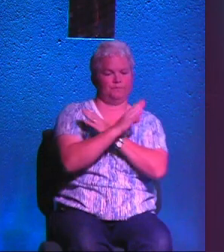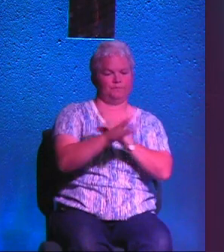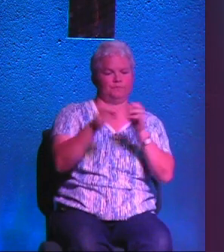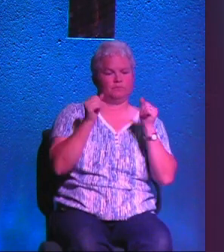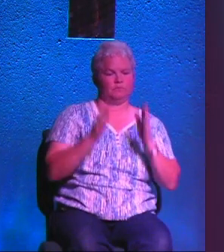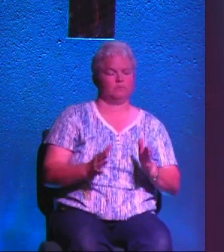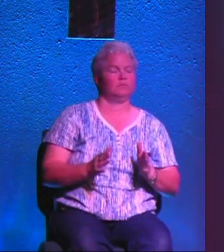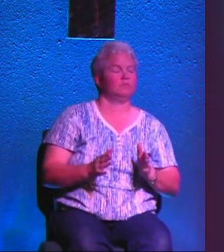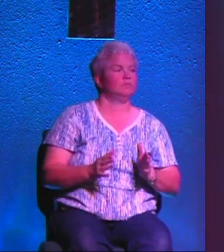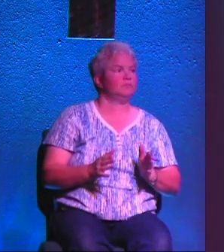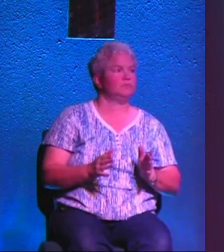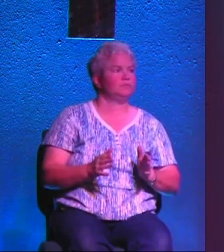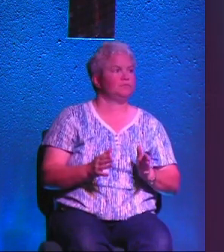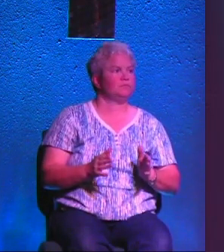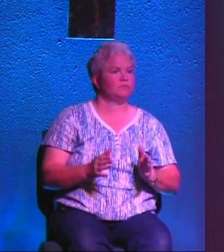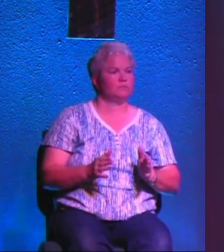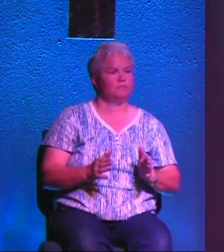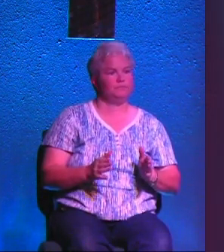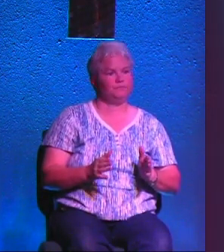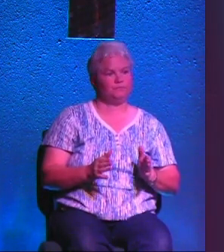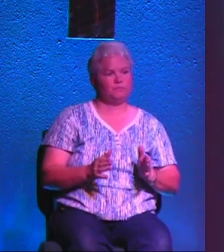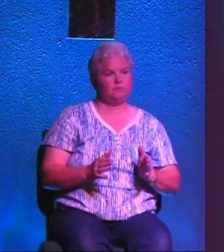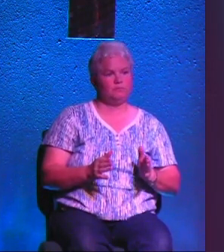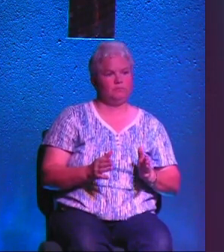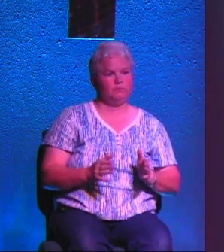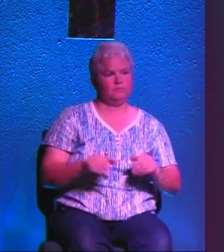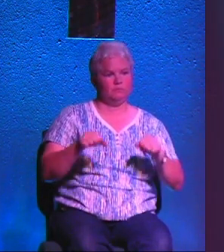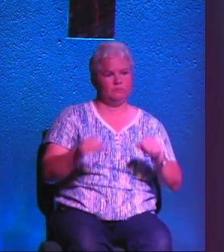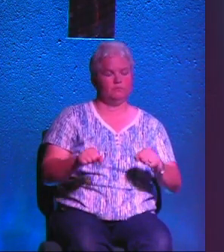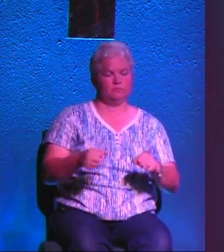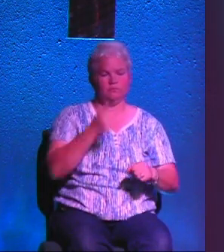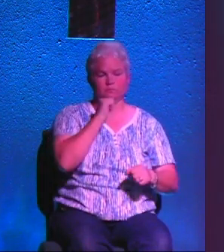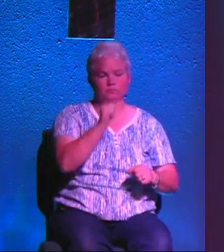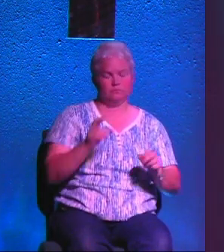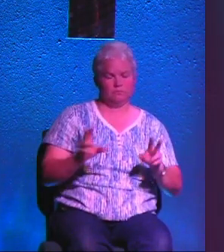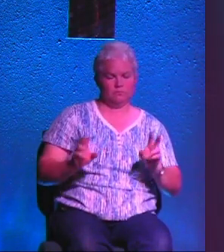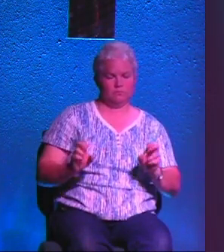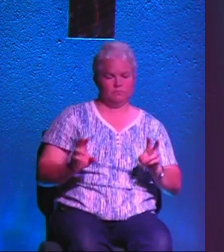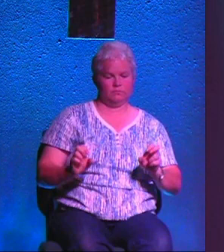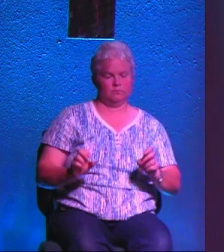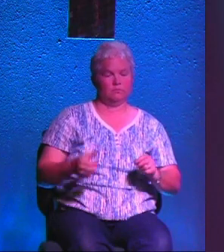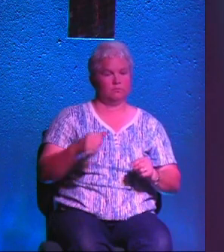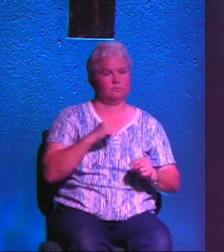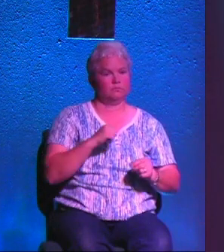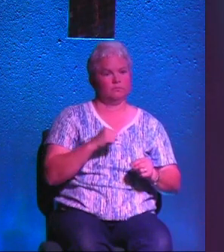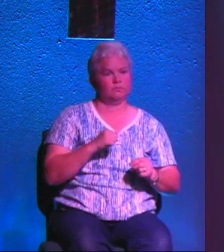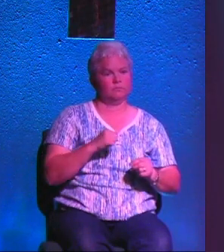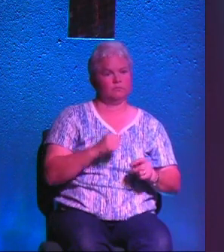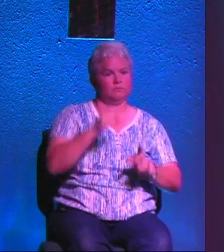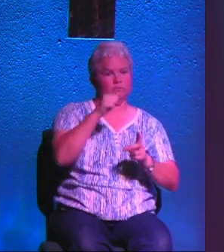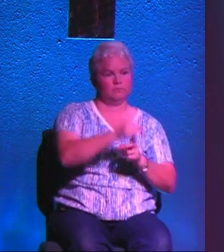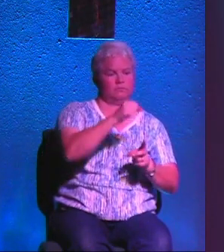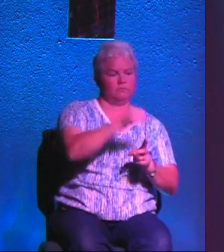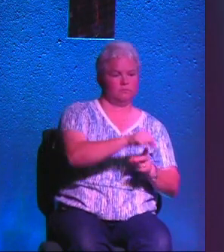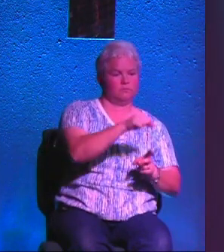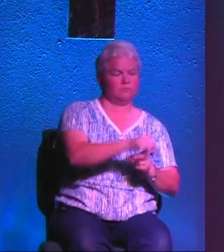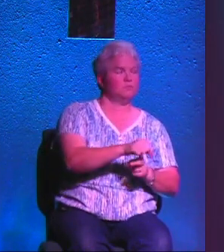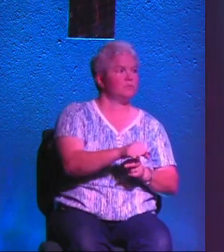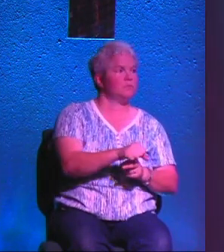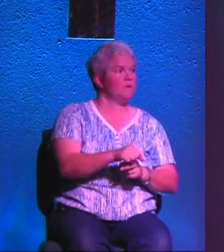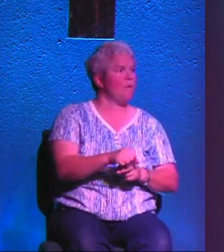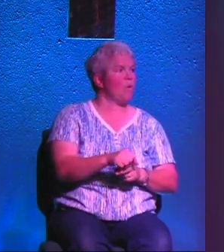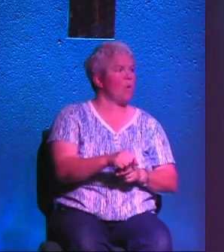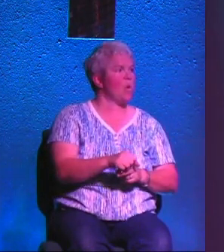Savior, right? You guys, you can't combat evil on your own. You can't punish yourself and get that